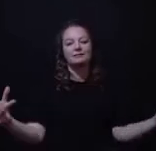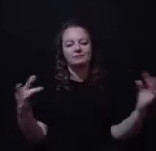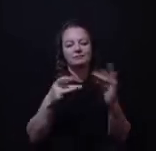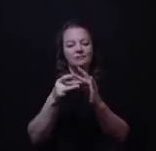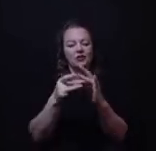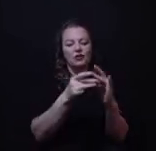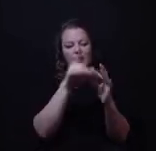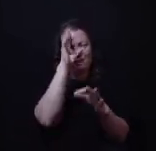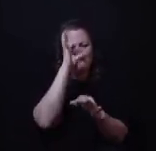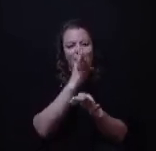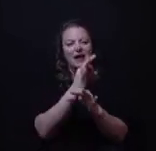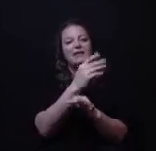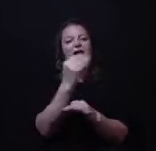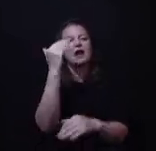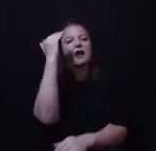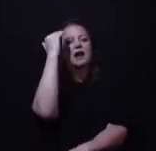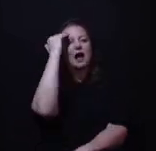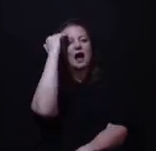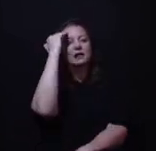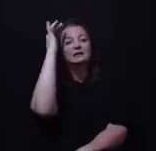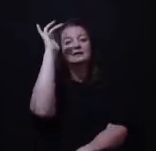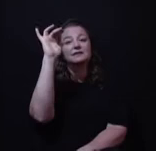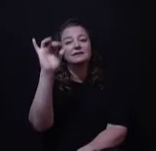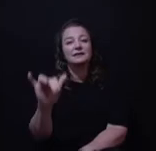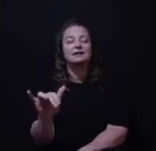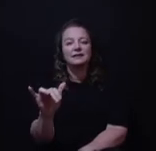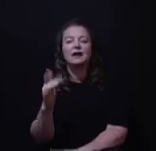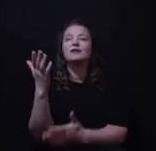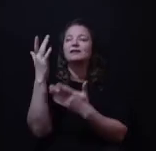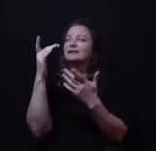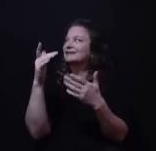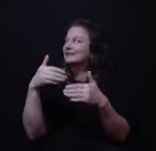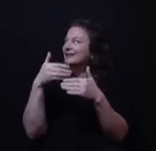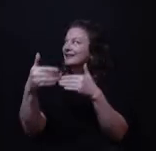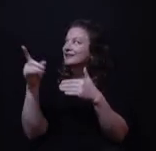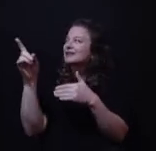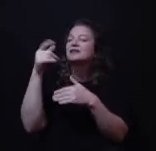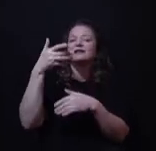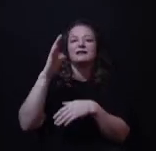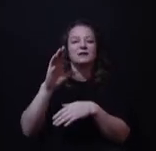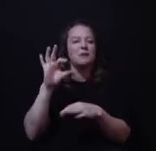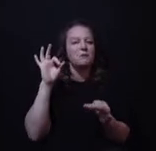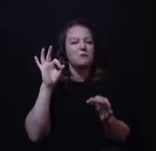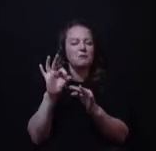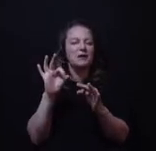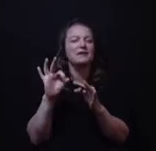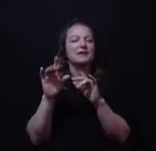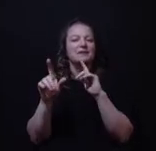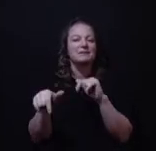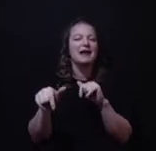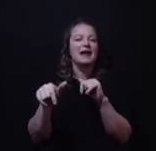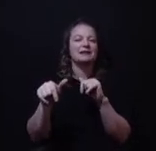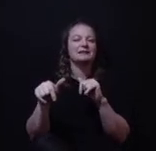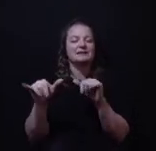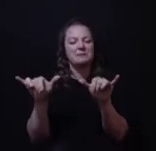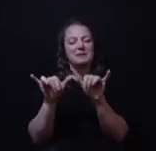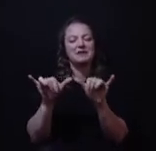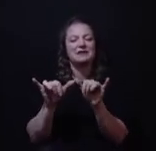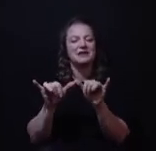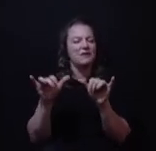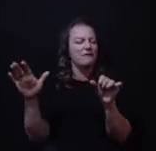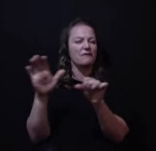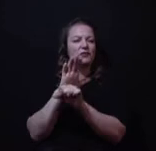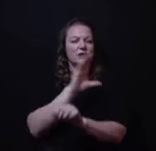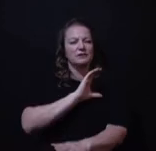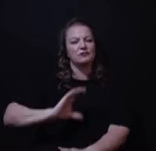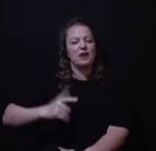the knowledge of the Son of God, there it is, to a perfect man, to the measure of the stature of the fullness of Christ, that we should no